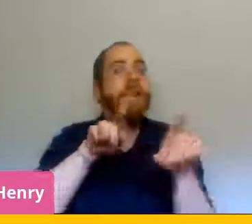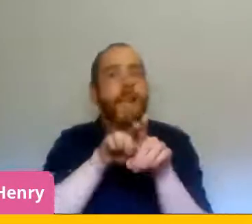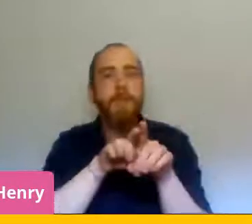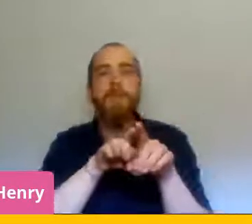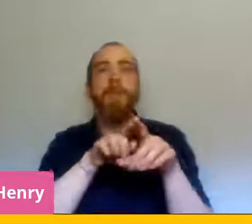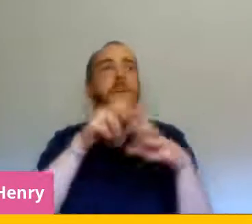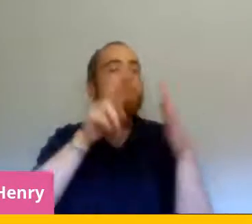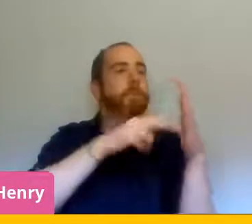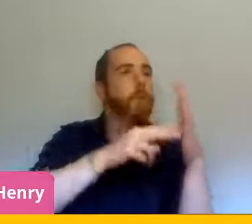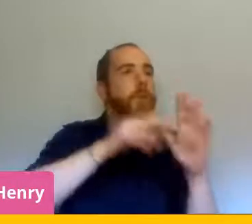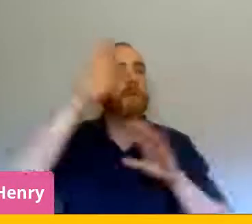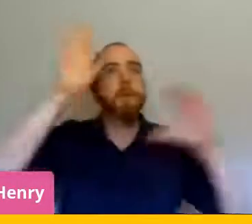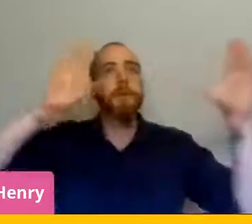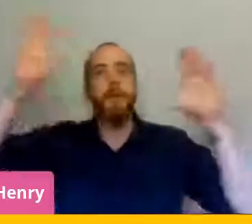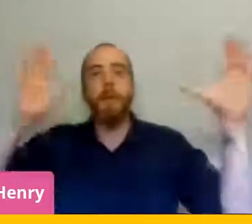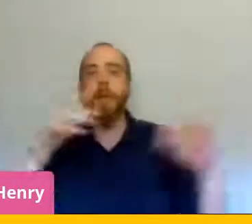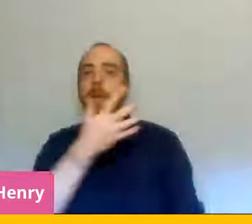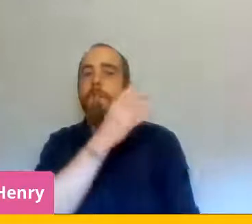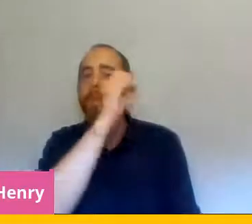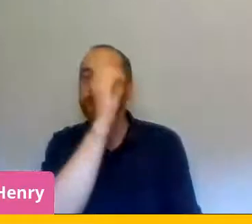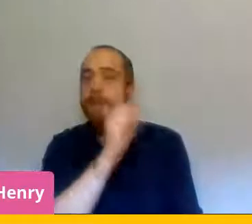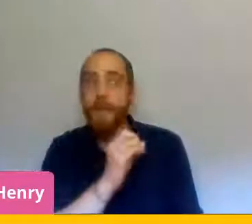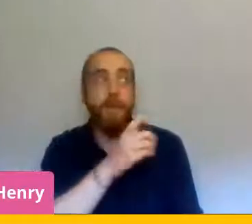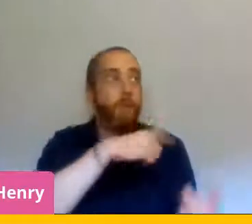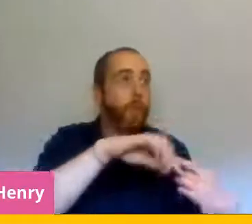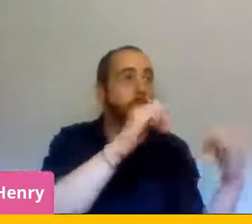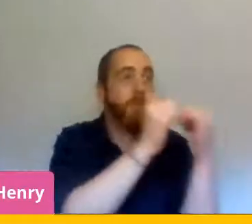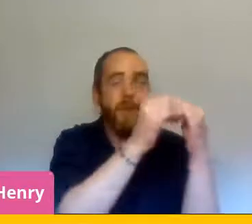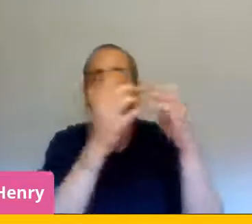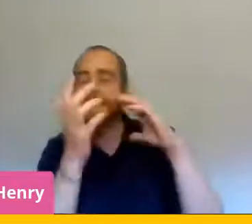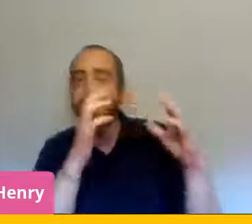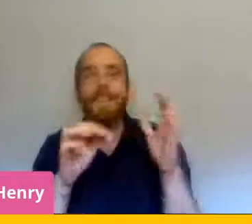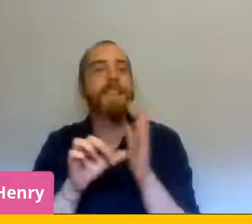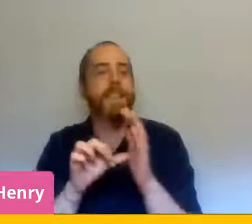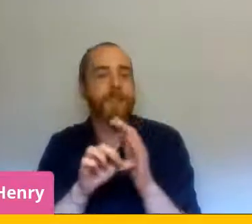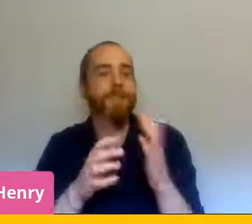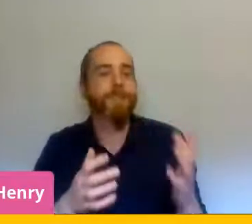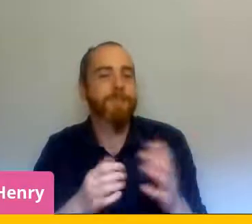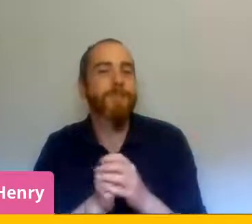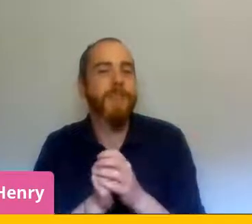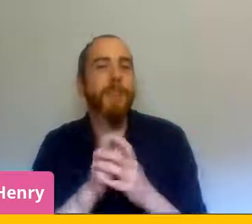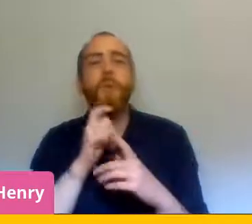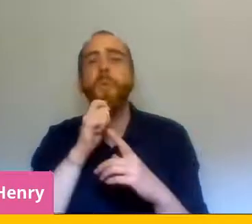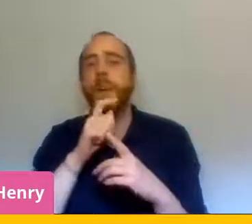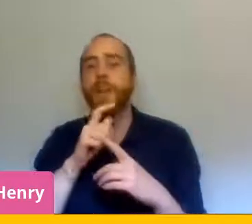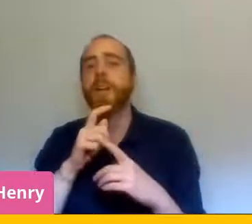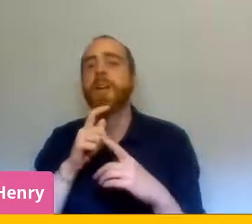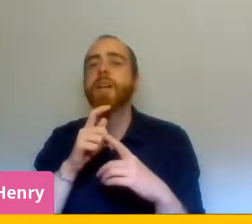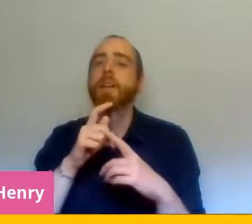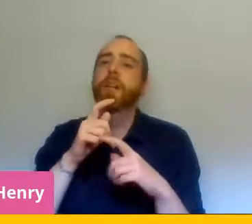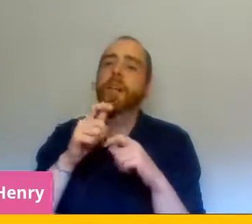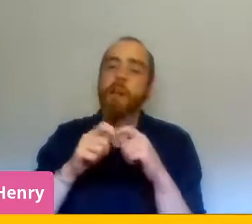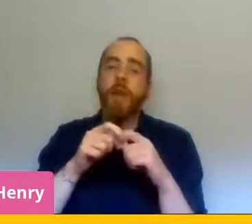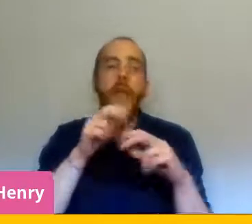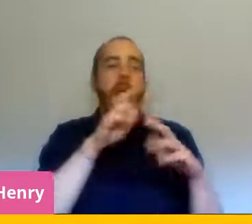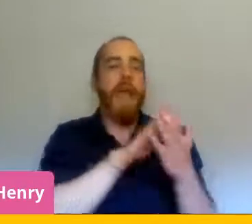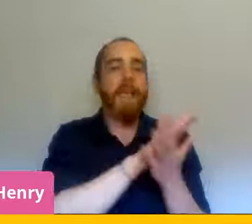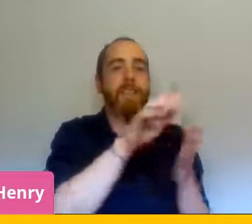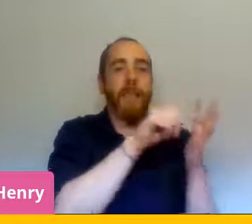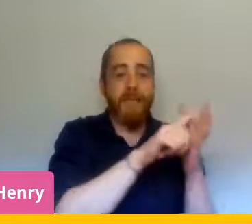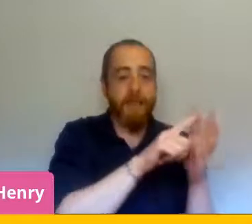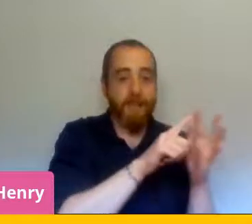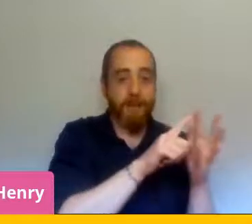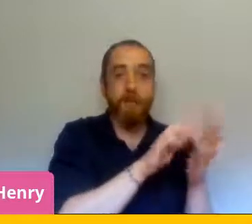that's very difficult to do, particularly by the start of term. It's going to come down to the HE and FE